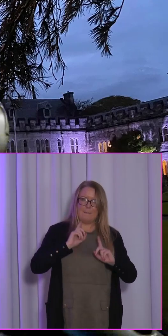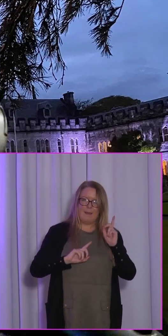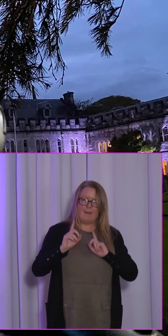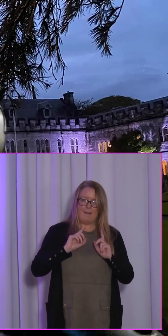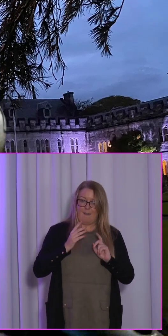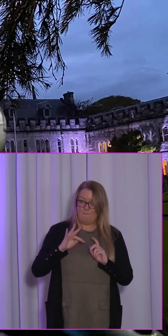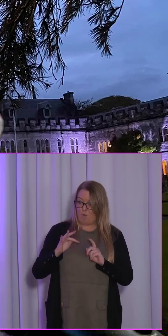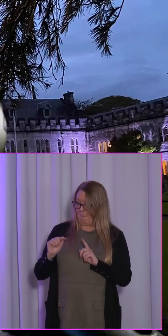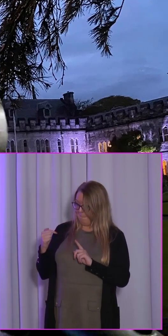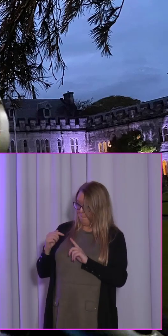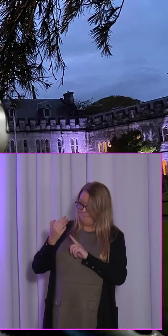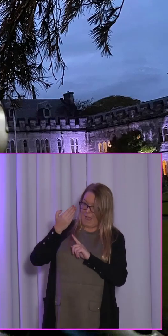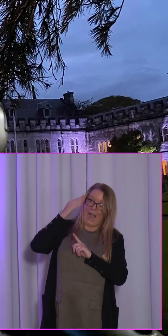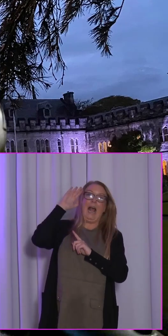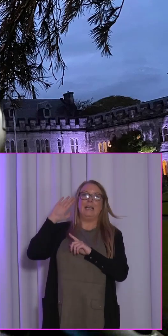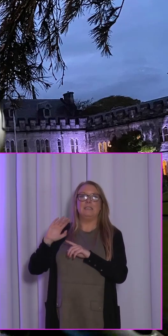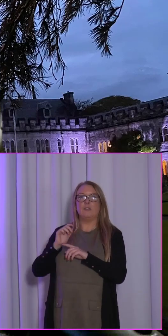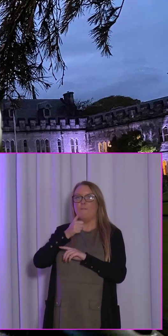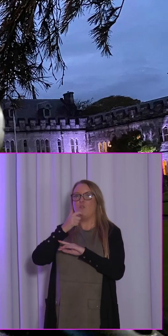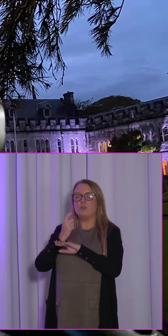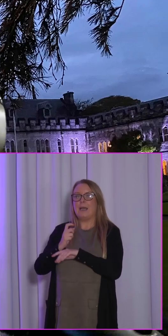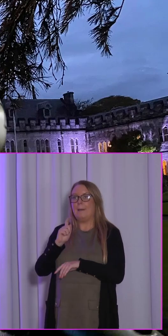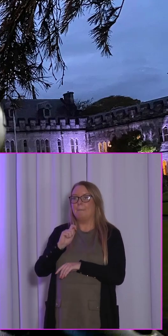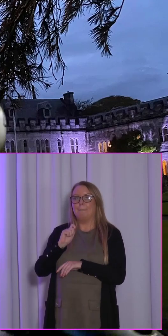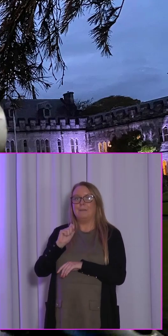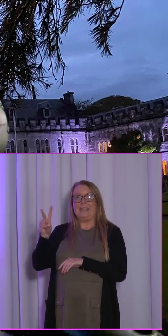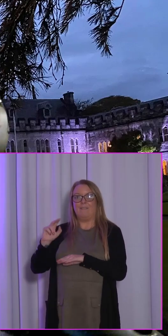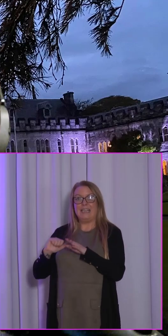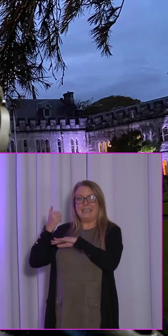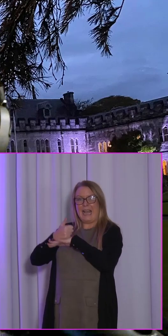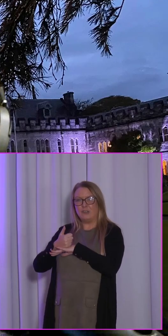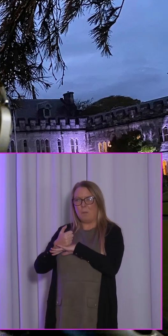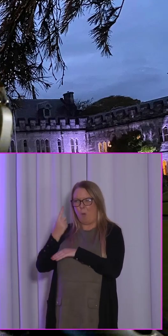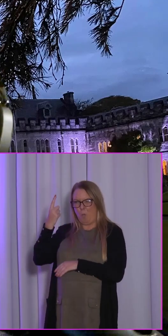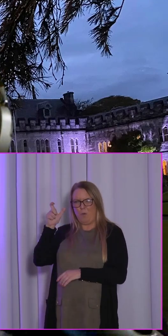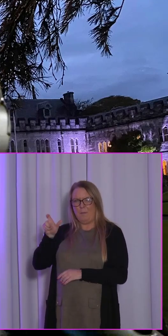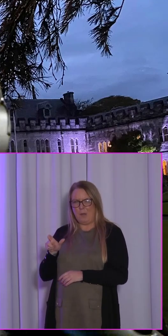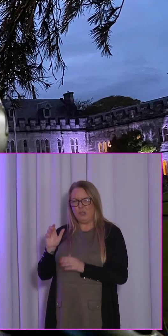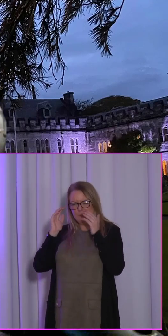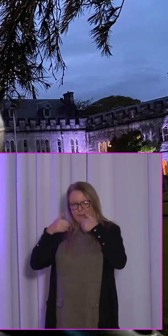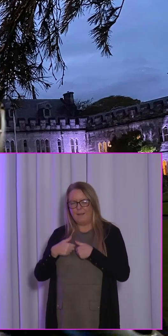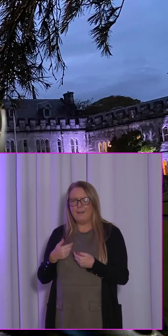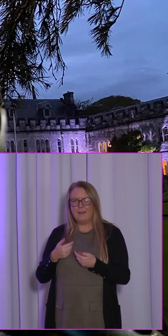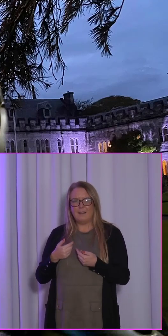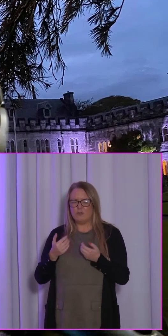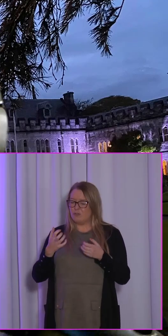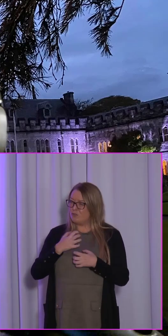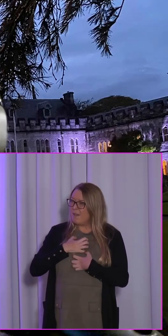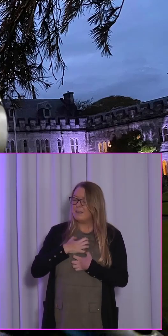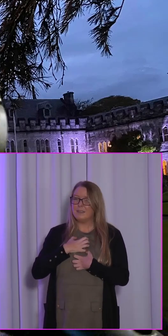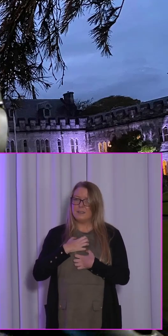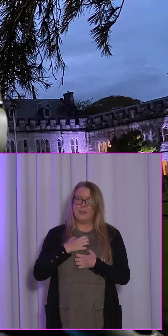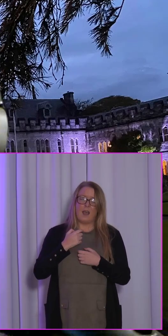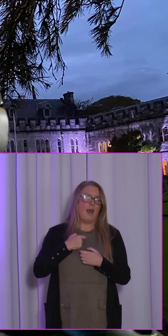television in Ireland. That's shocking. That's absolutely shocking. I'm just hoping to play a very, very small part